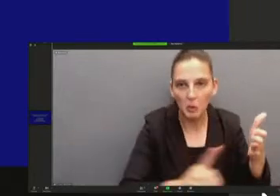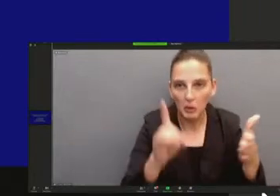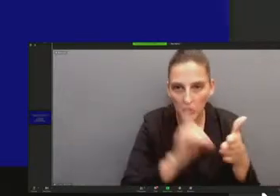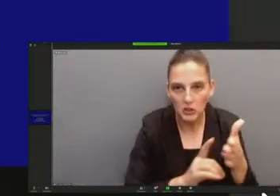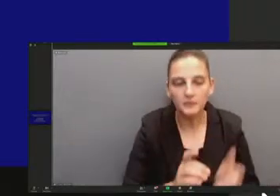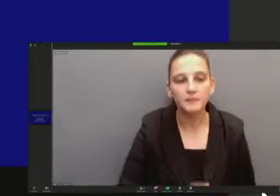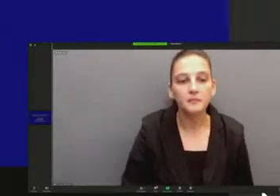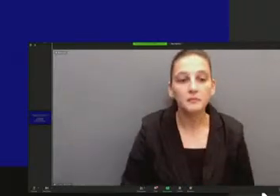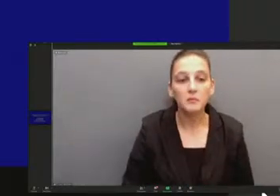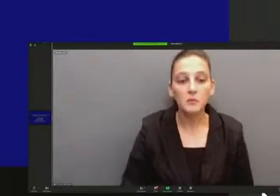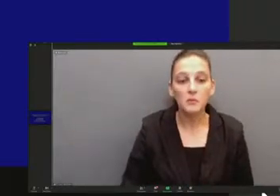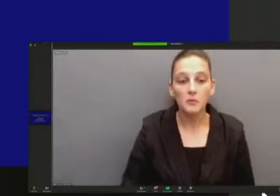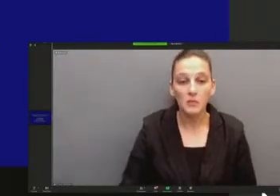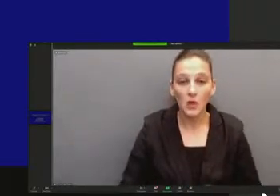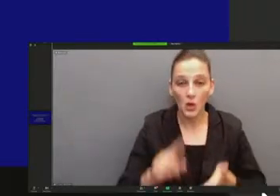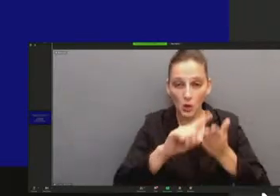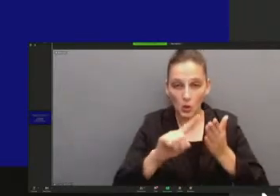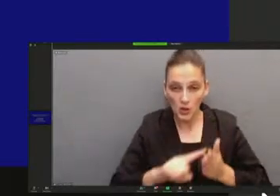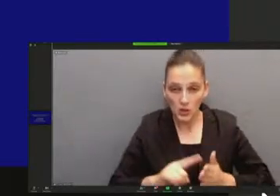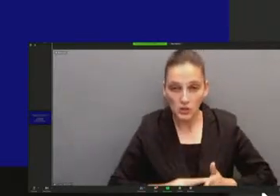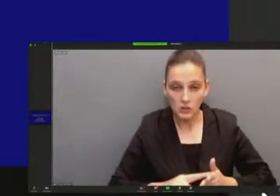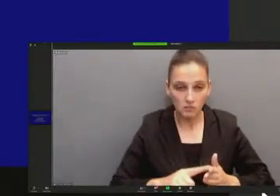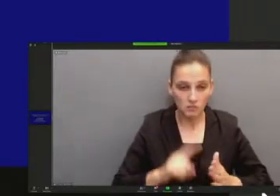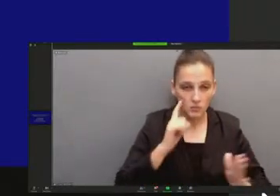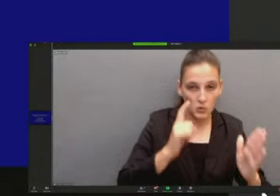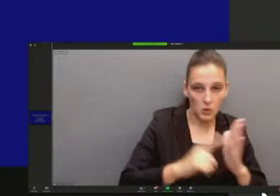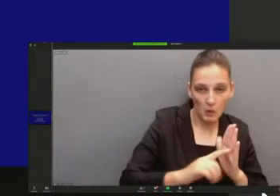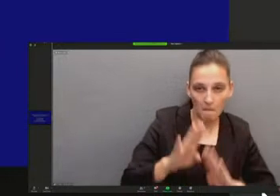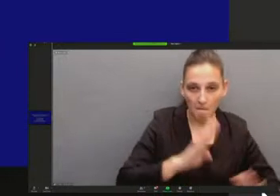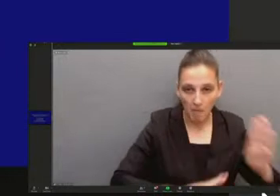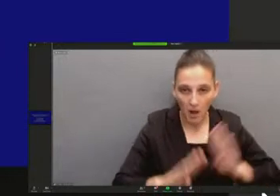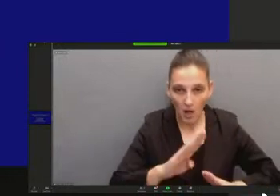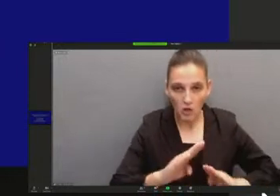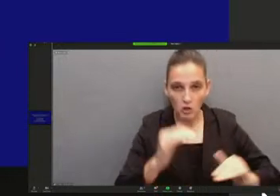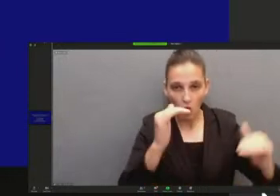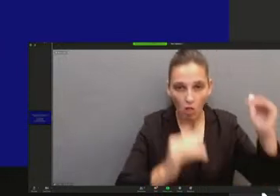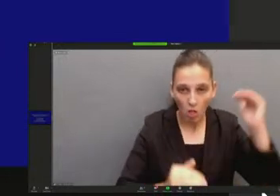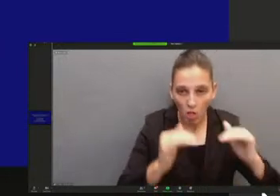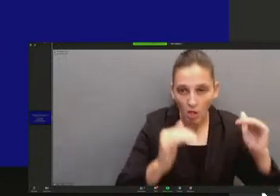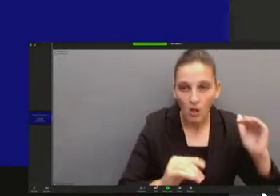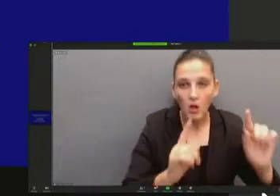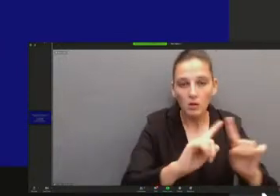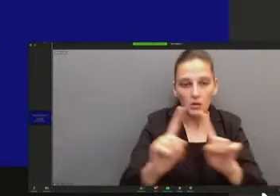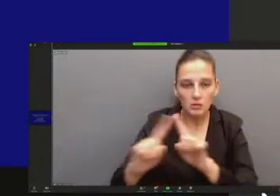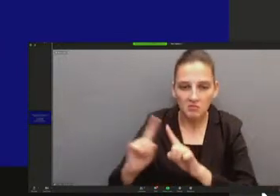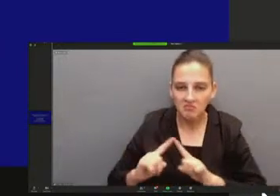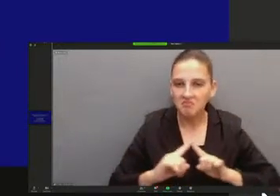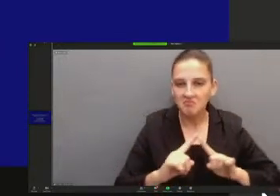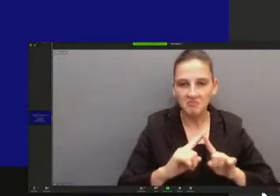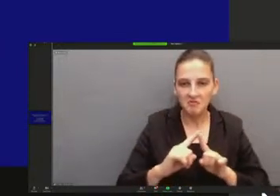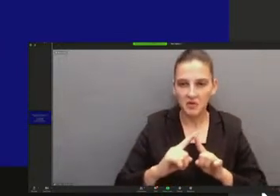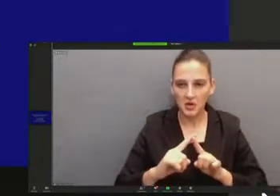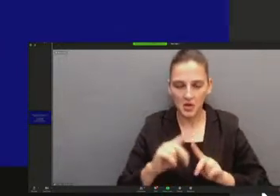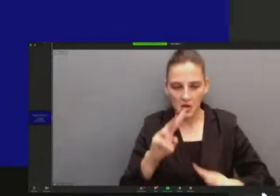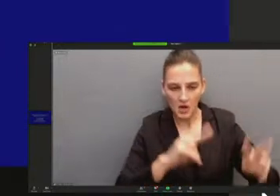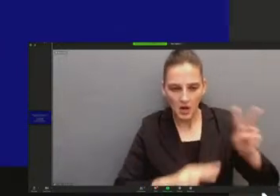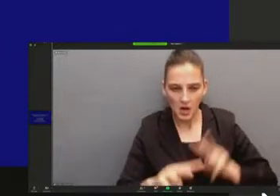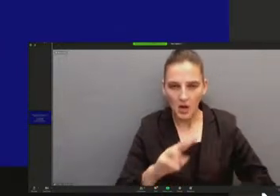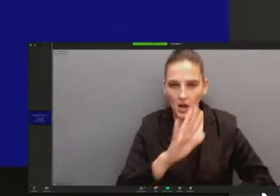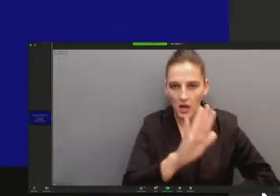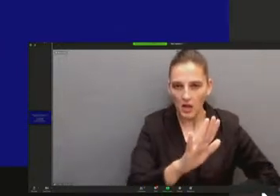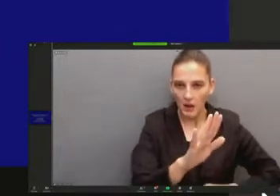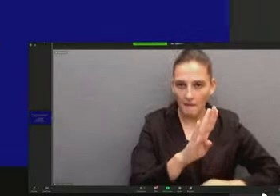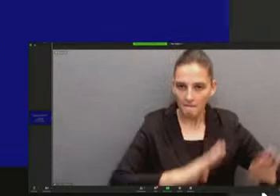research looking at biological dysregulation, research looking at telomere length and other indicators of biological